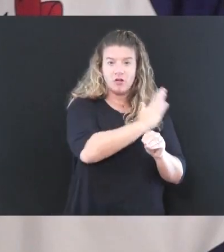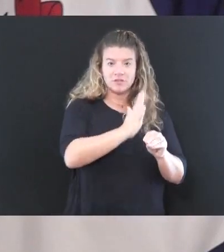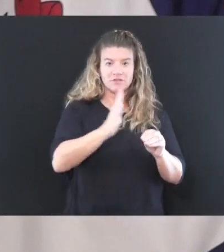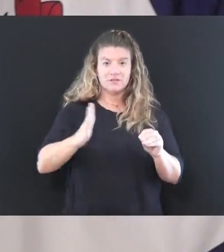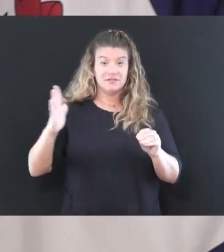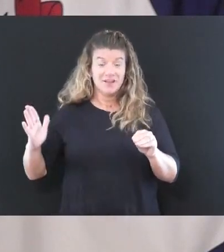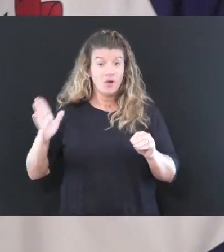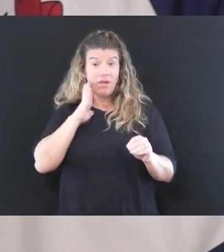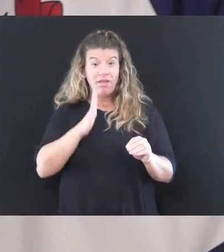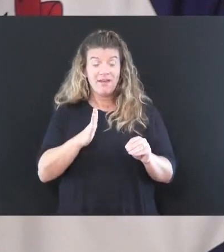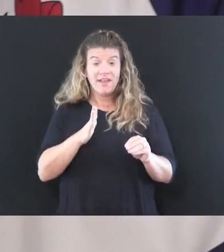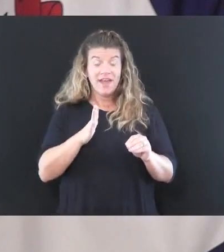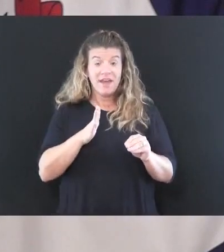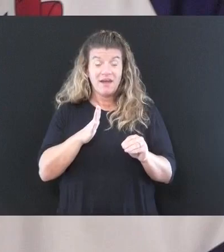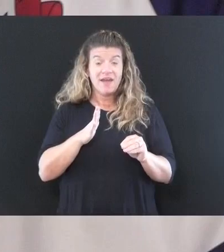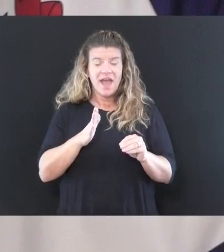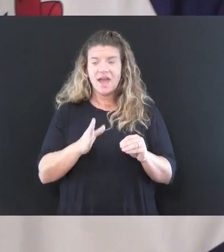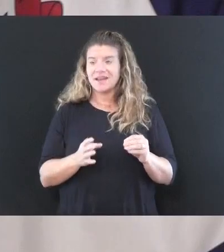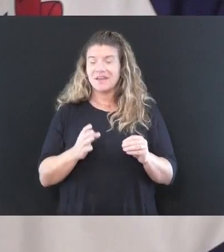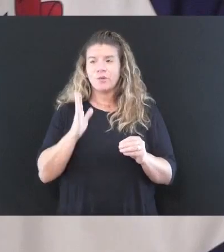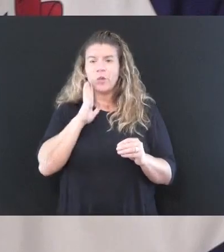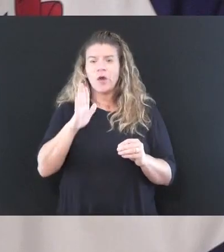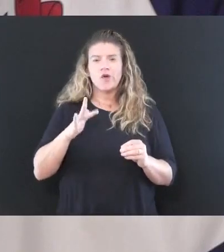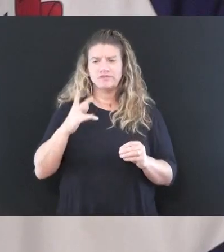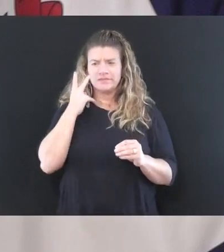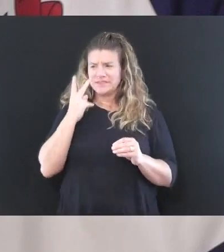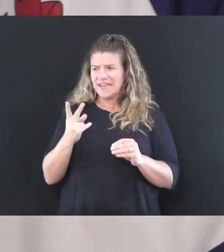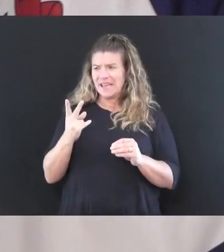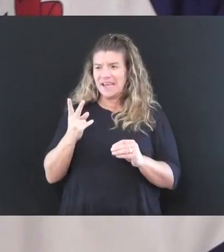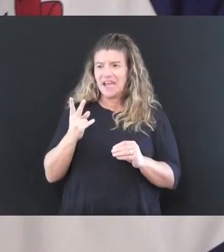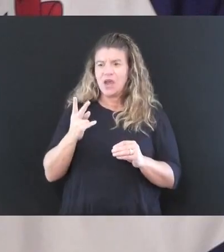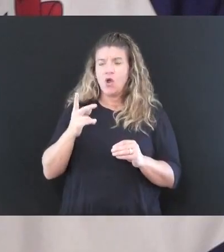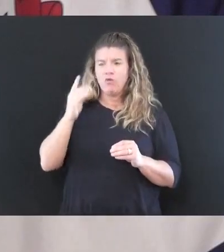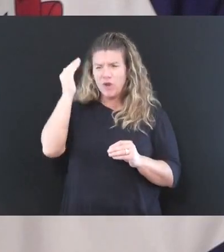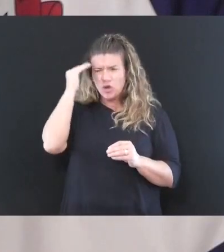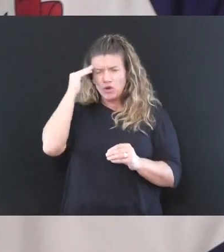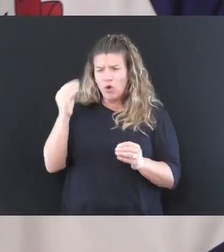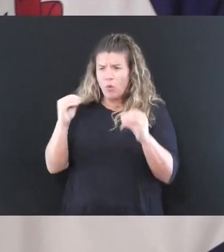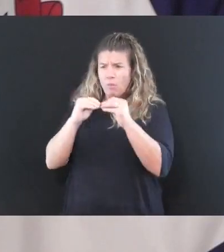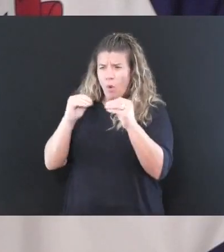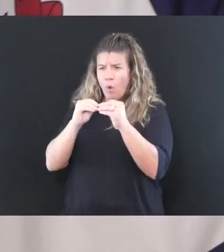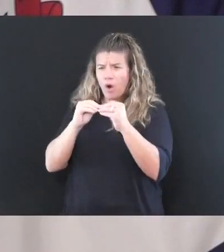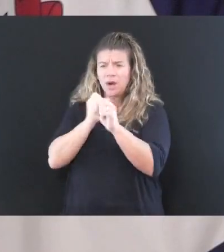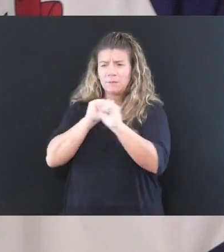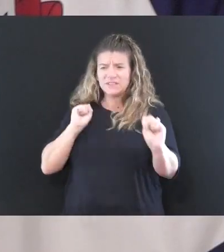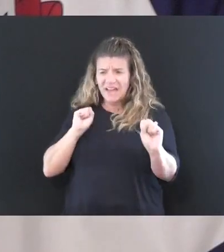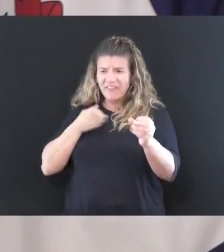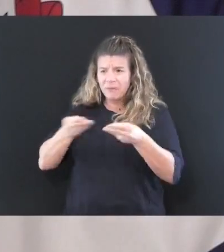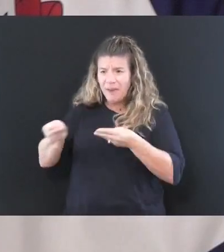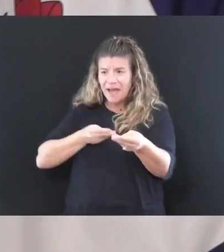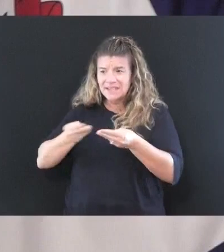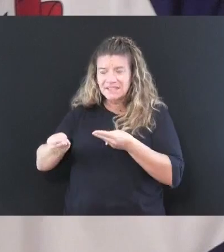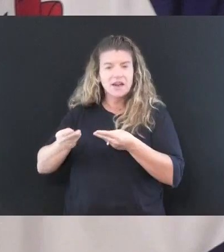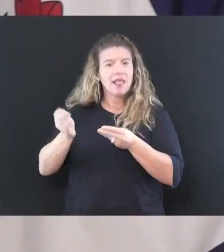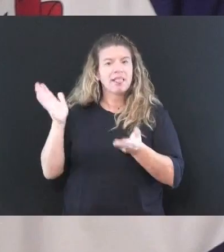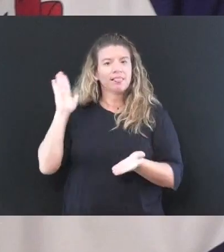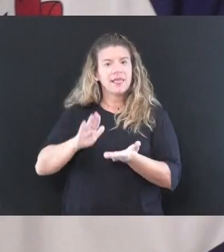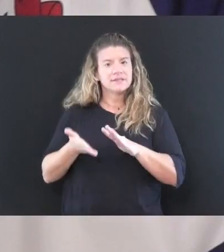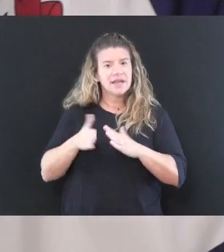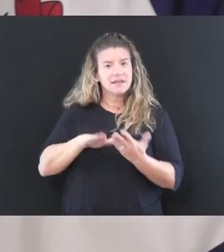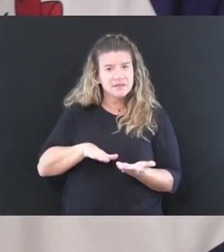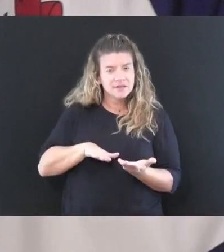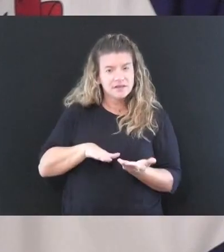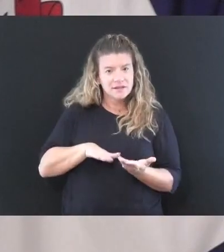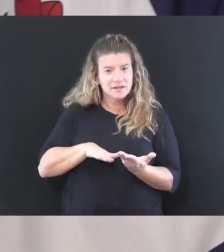likely, absolutely, somebody is not going to die. It's as simple as that. The more we